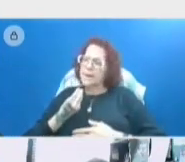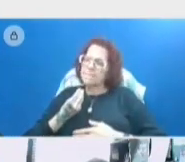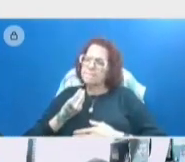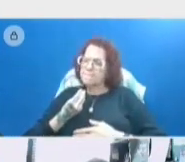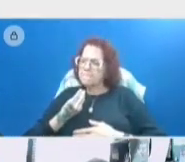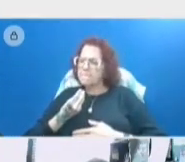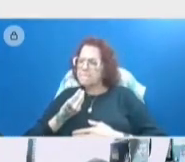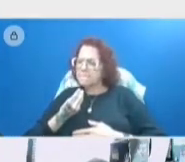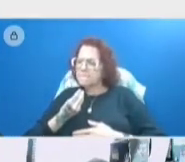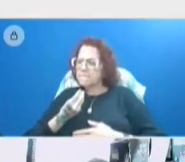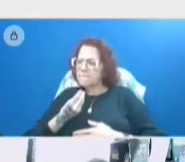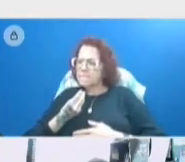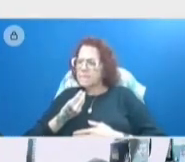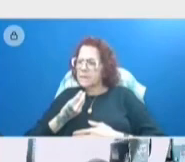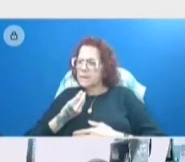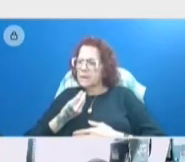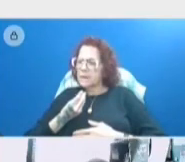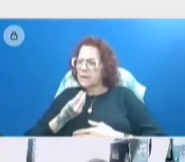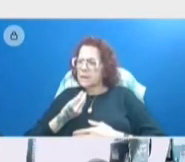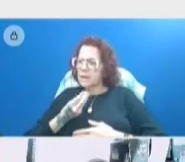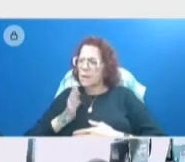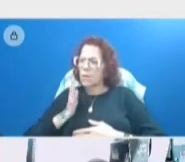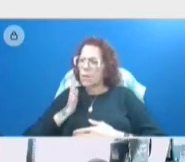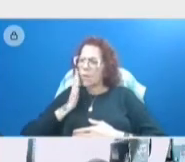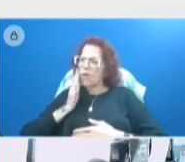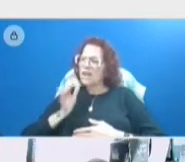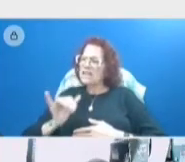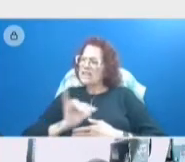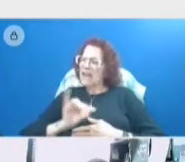And this would be the same. But yes, functionally, that's exactly what it does.